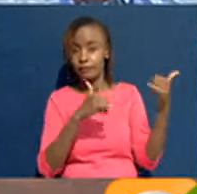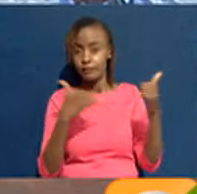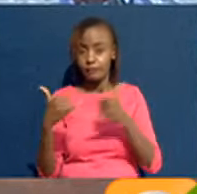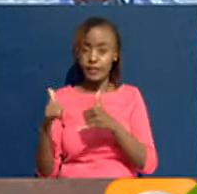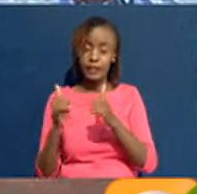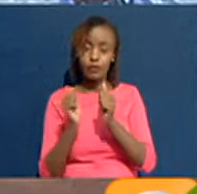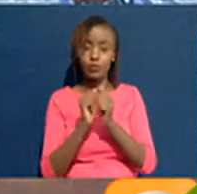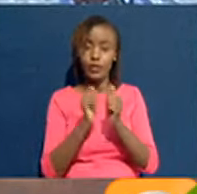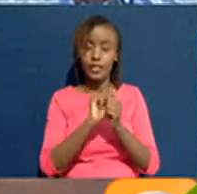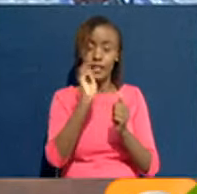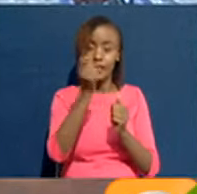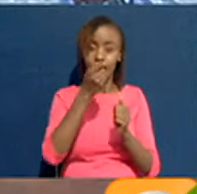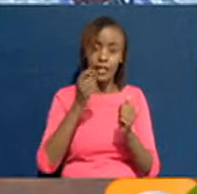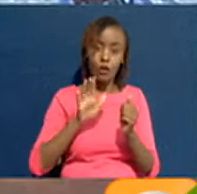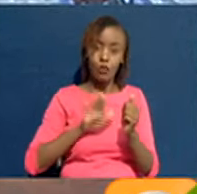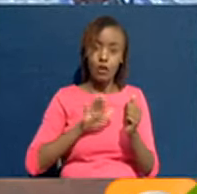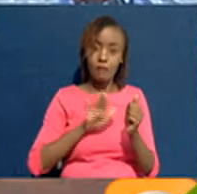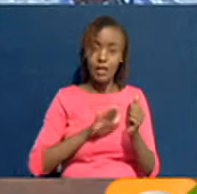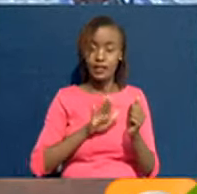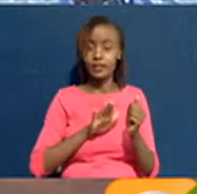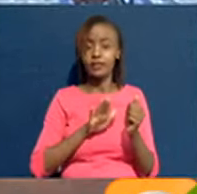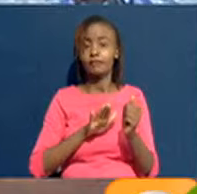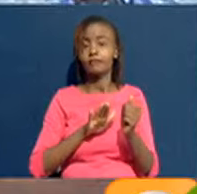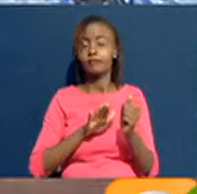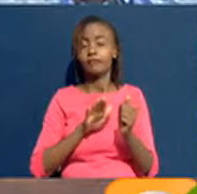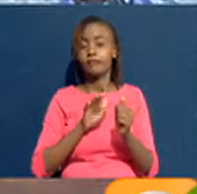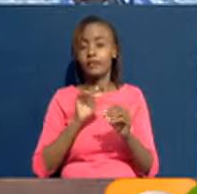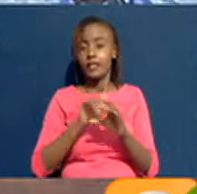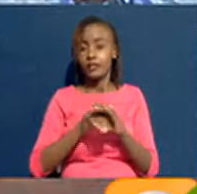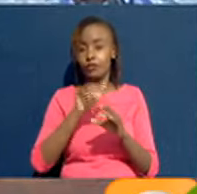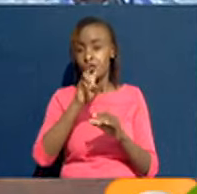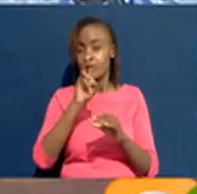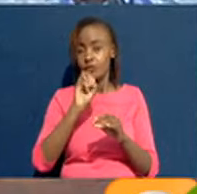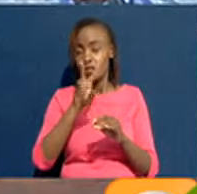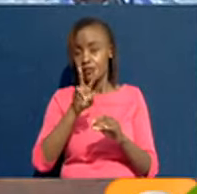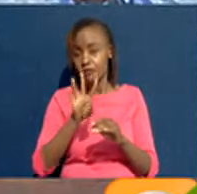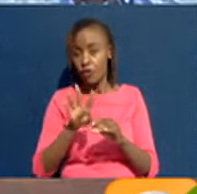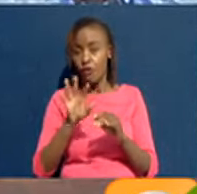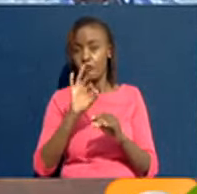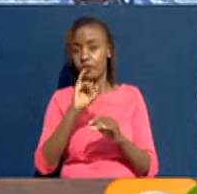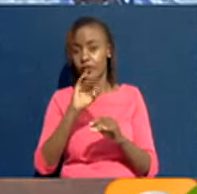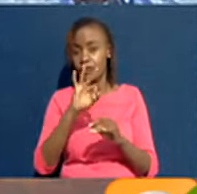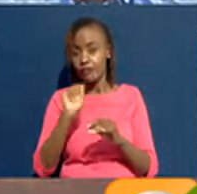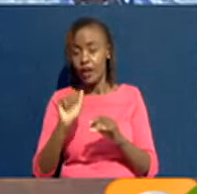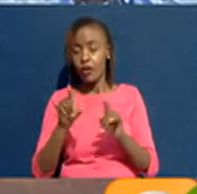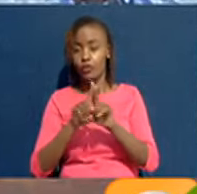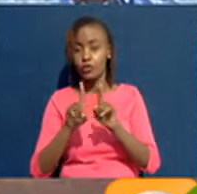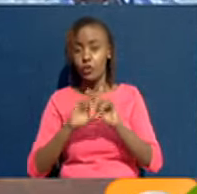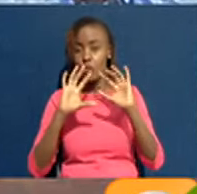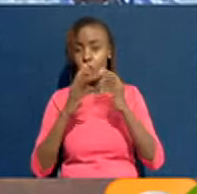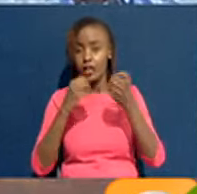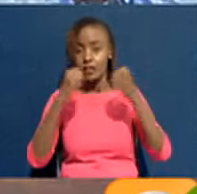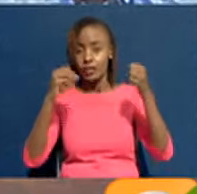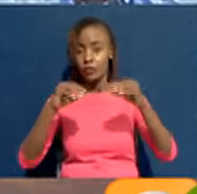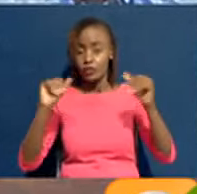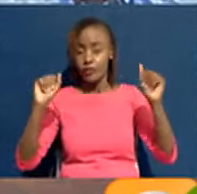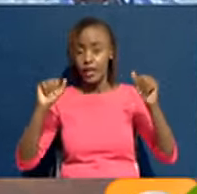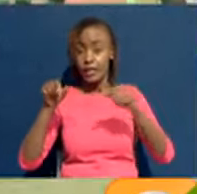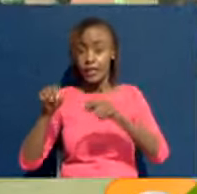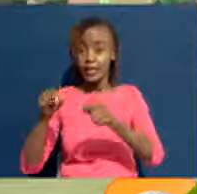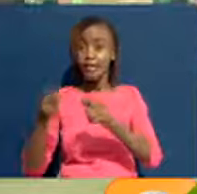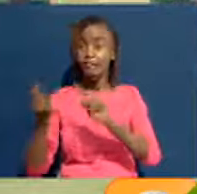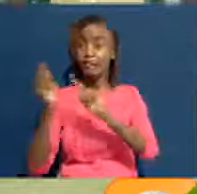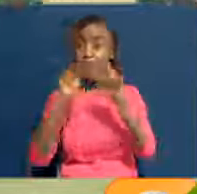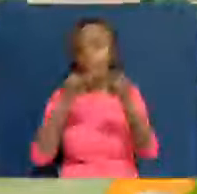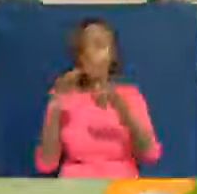Rising Starlets in the 2024 FIFA Under-20 World Cup qualifiers. The Kenya team reported for residential training on Saturday,